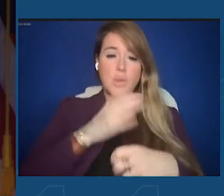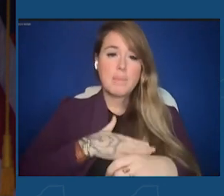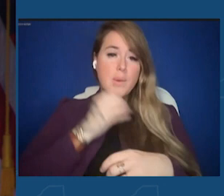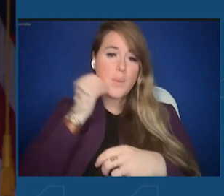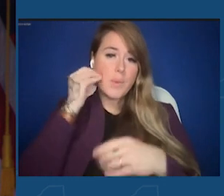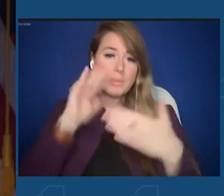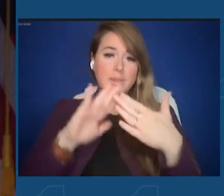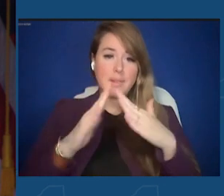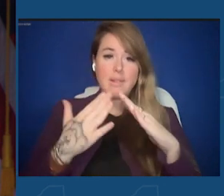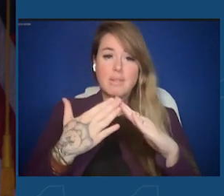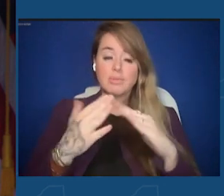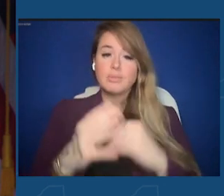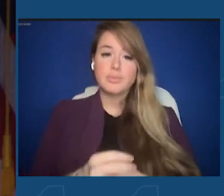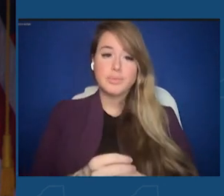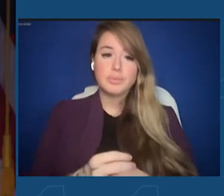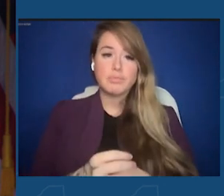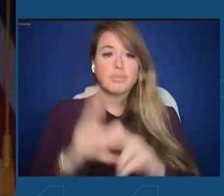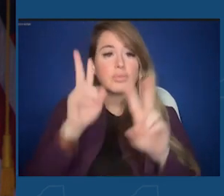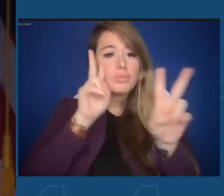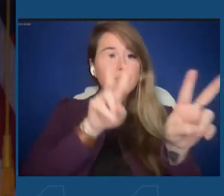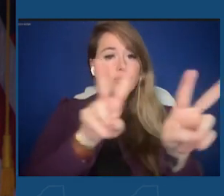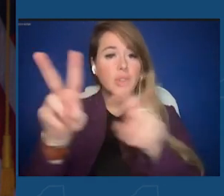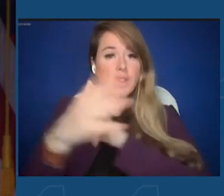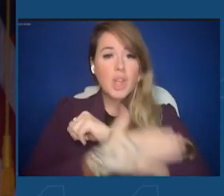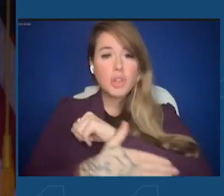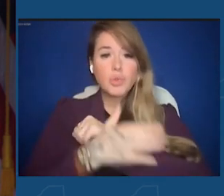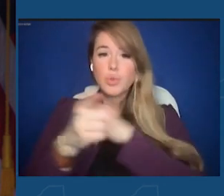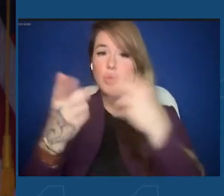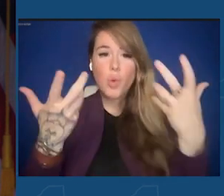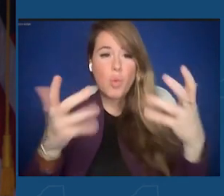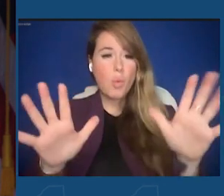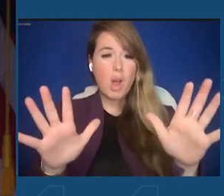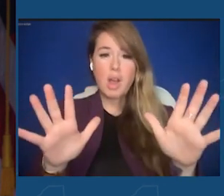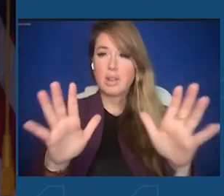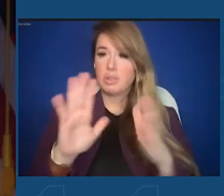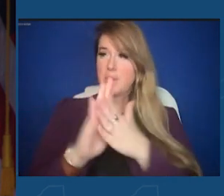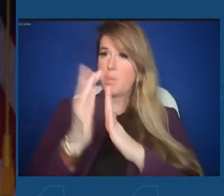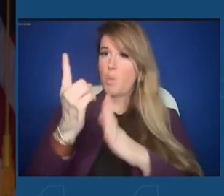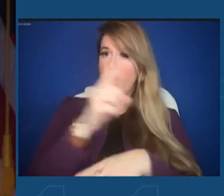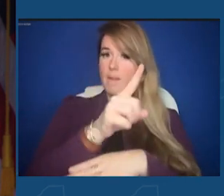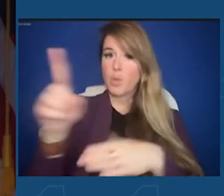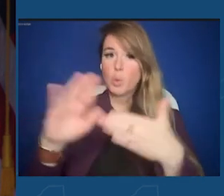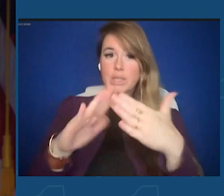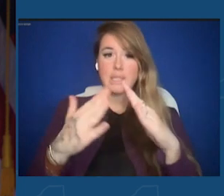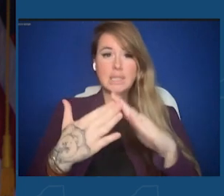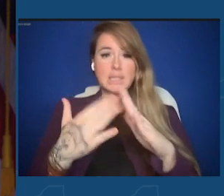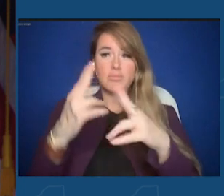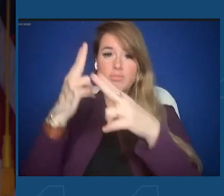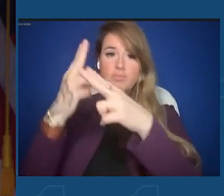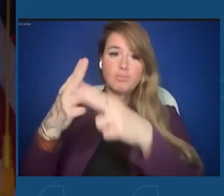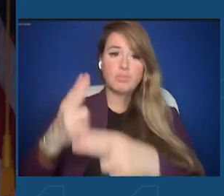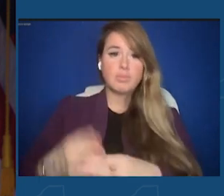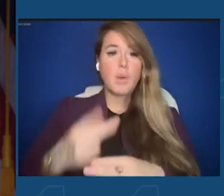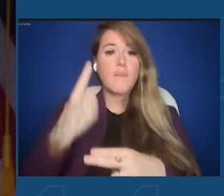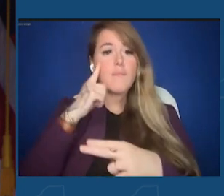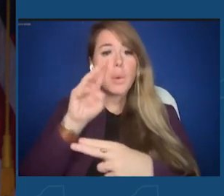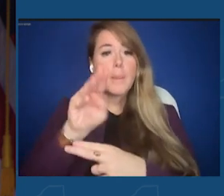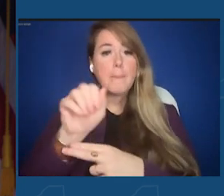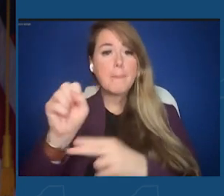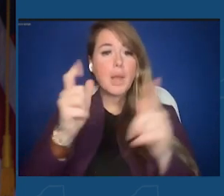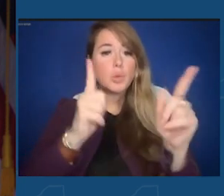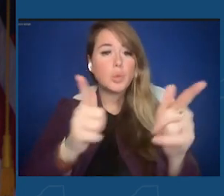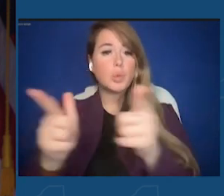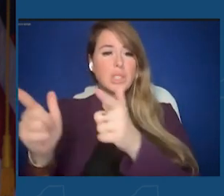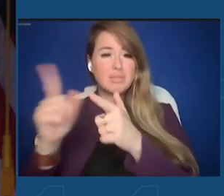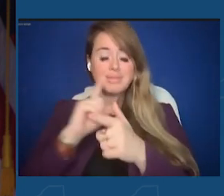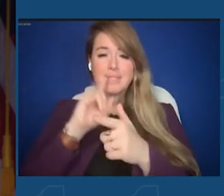You look across the country, and you never want to be one of those cities that's listed when they talk about the mass shootings. It was never us. It was always somewhere else far away.